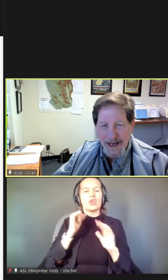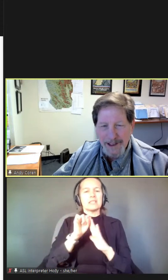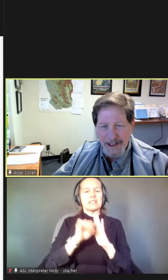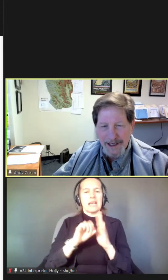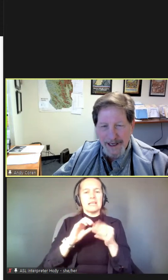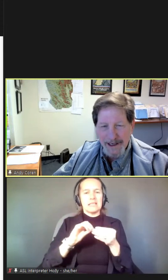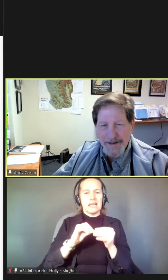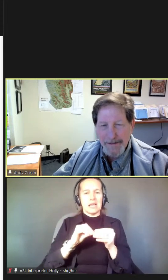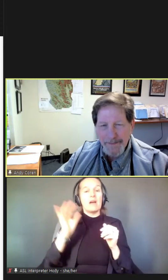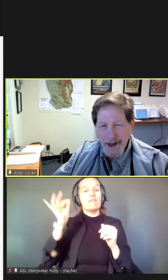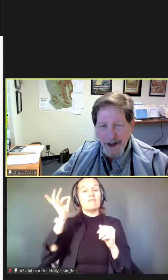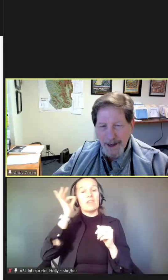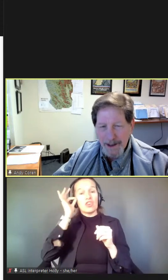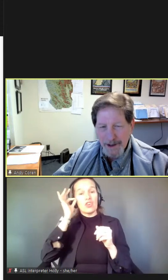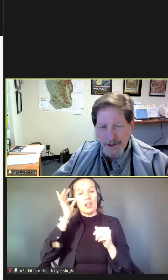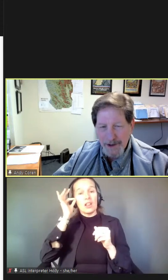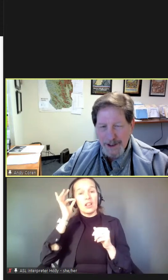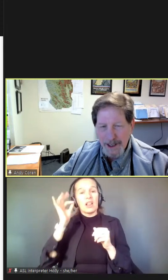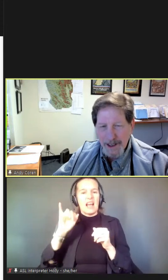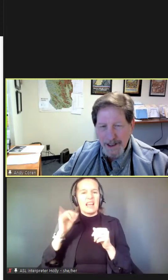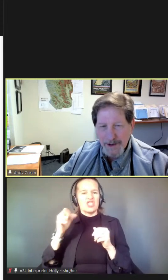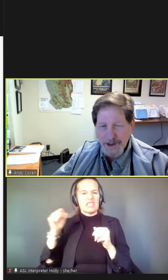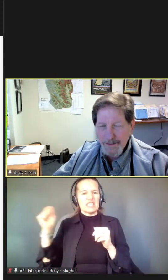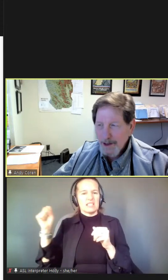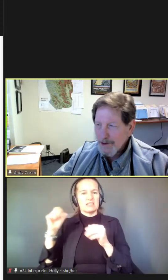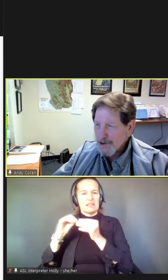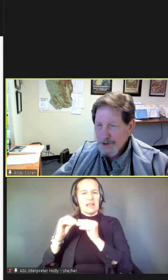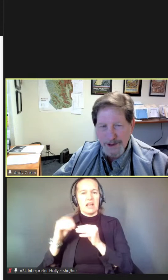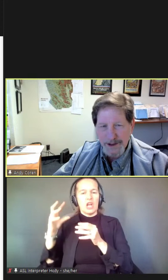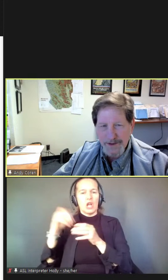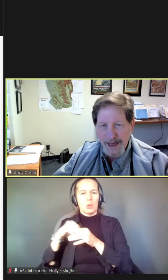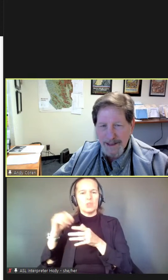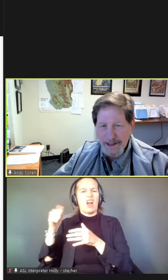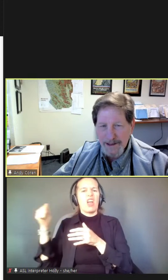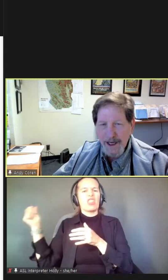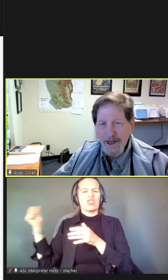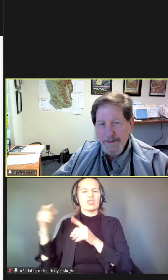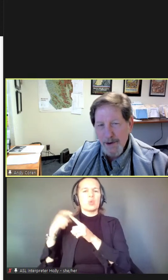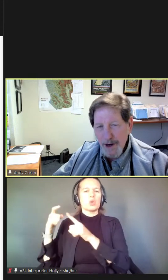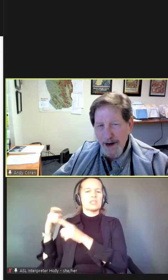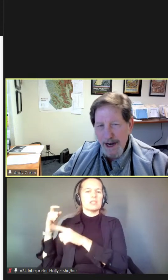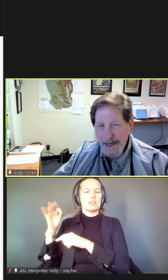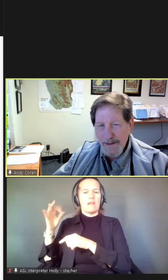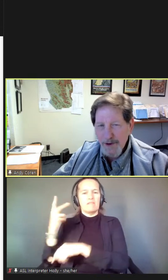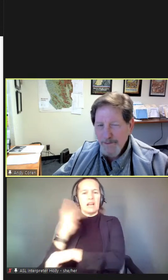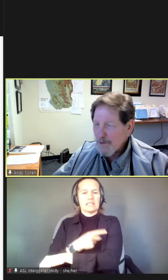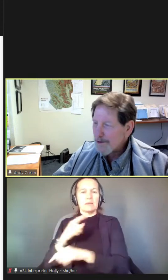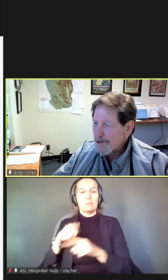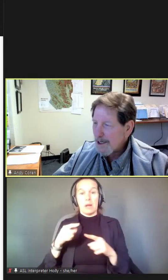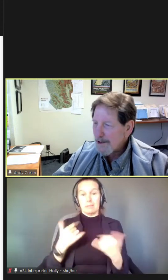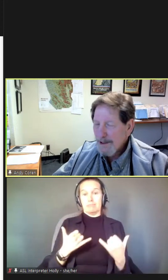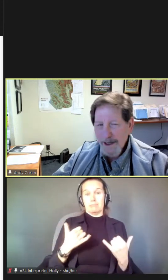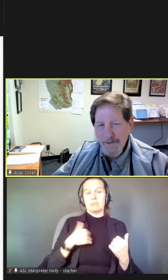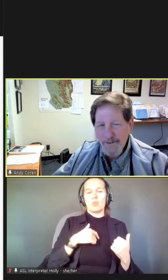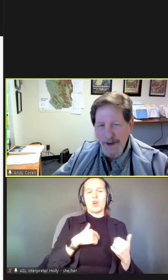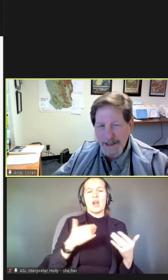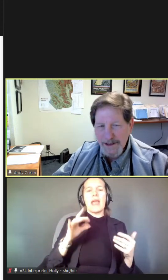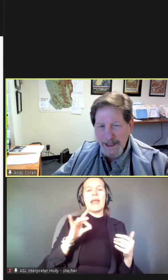federal IHS data includes some other sources of vaccines, but we are